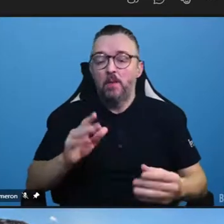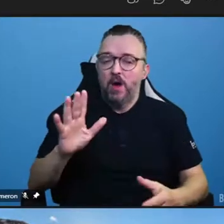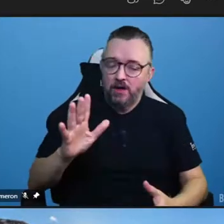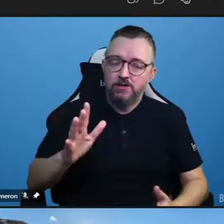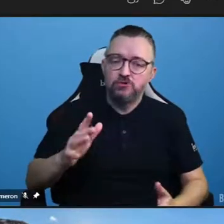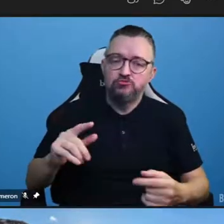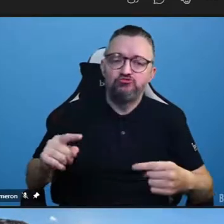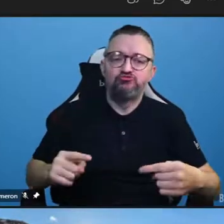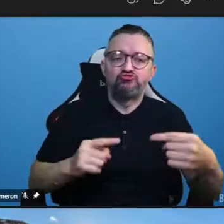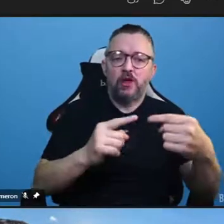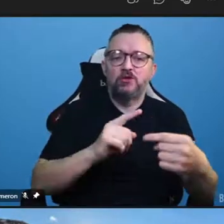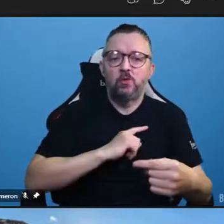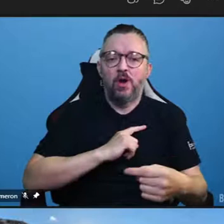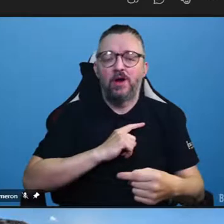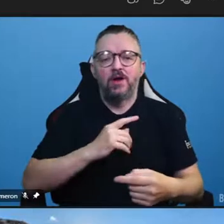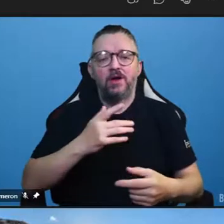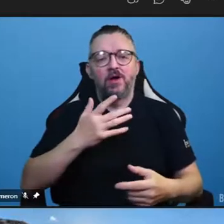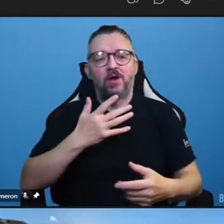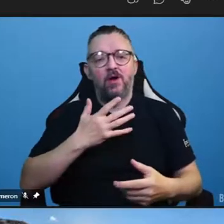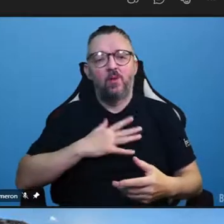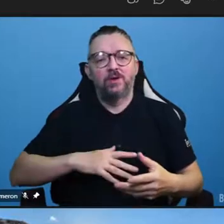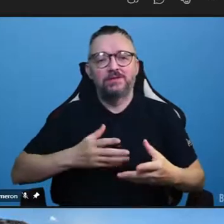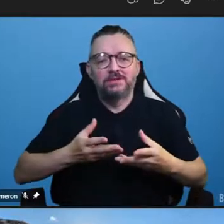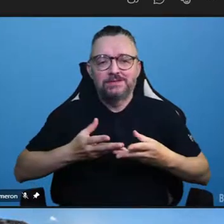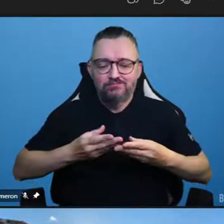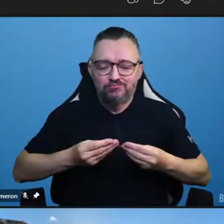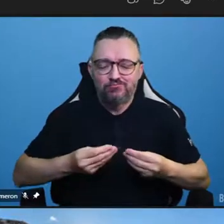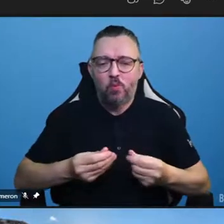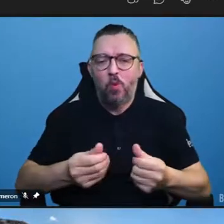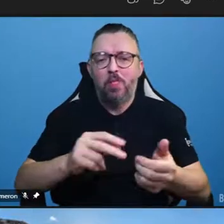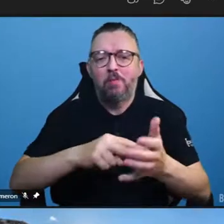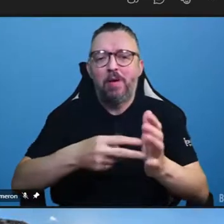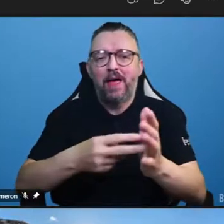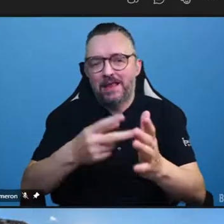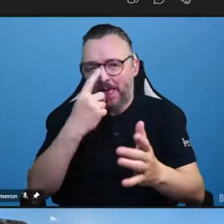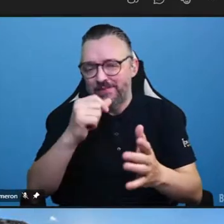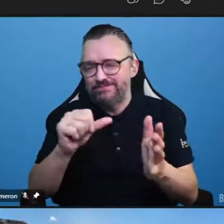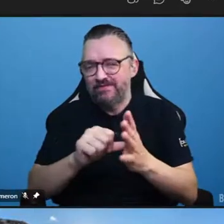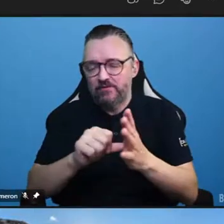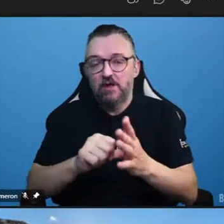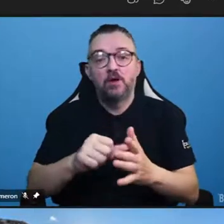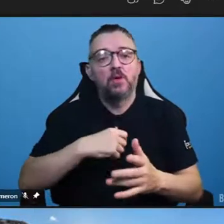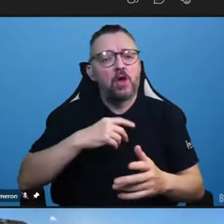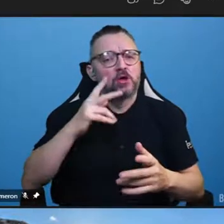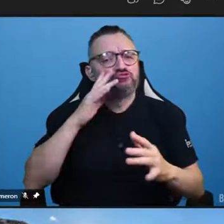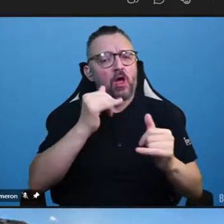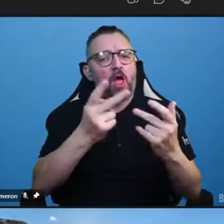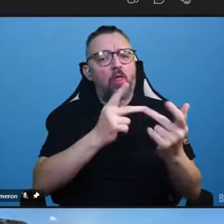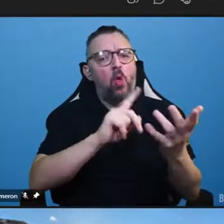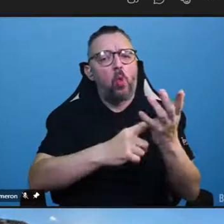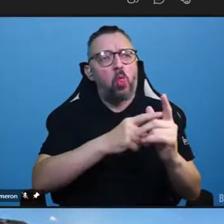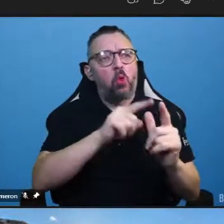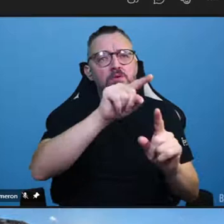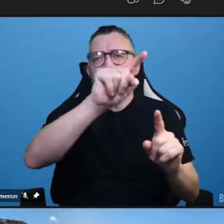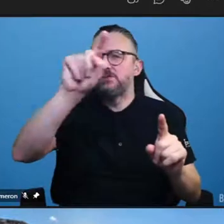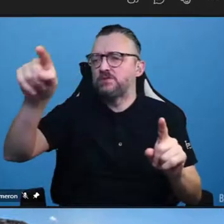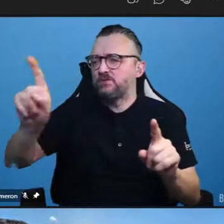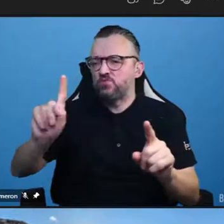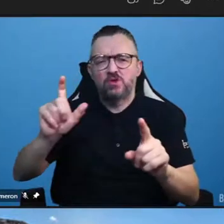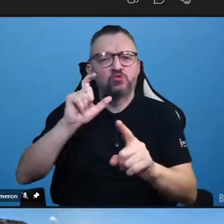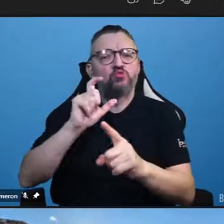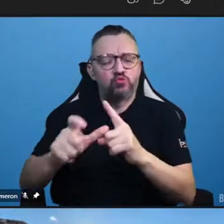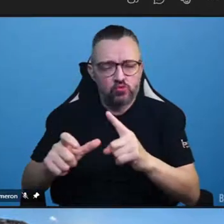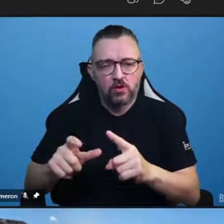terms of producing a cohesive plan of work across the full year. So we're going to have a look at what other local authorities are doing, and we're also going to have a look at what best